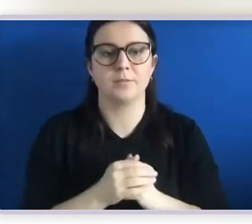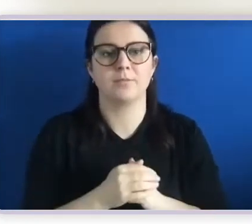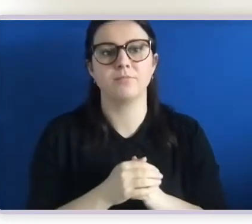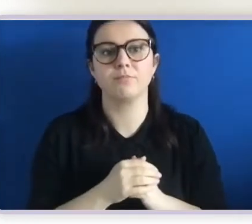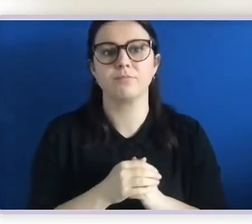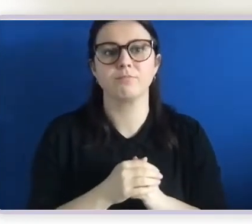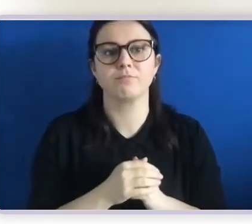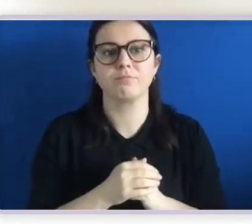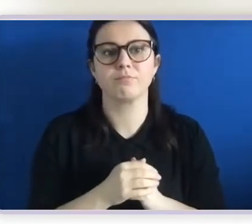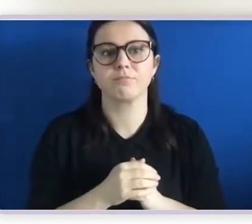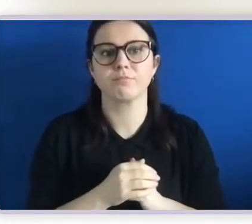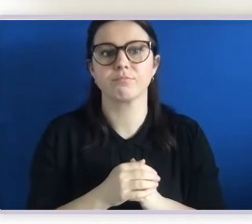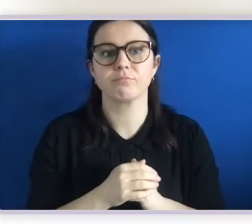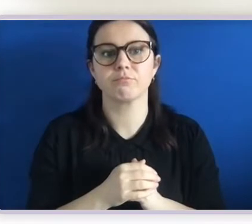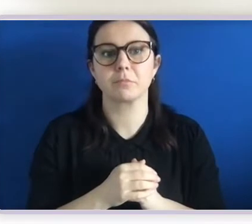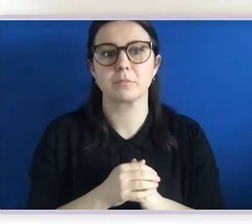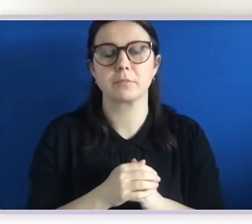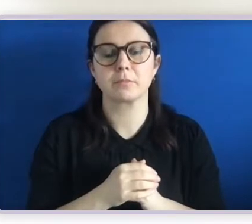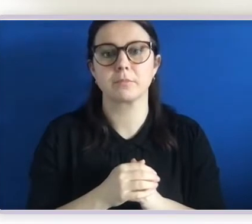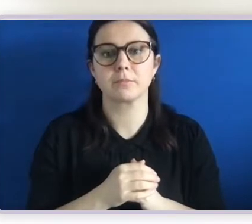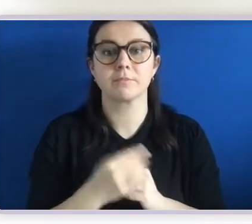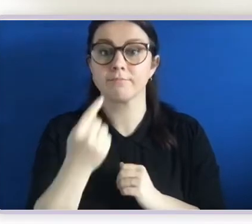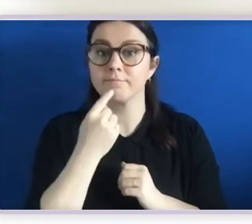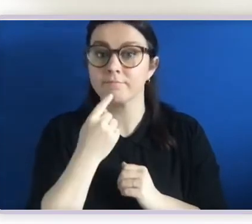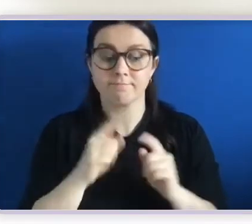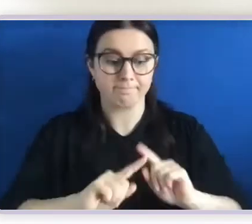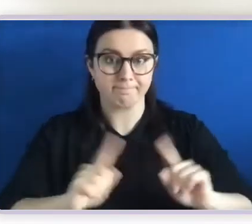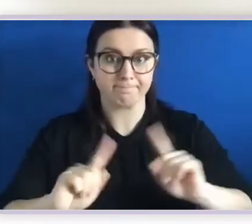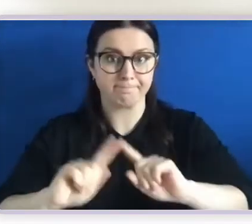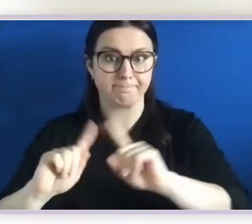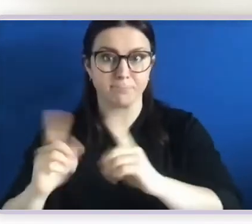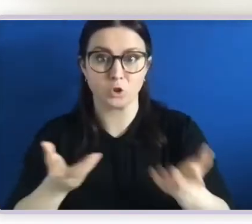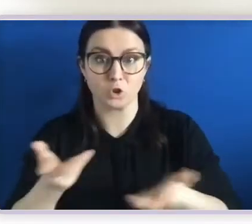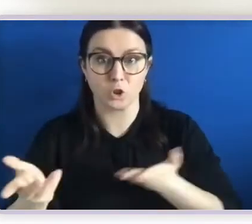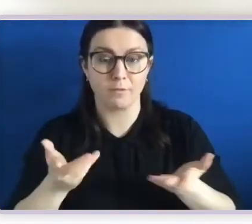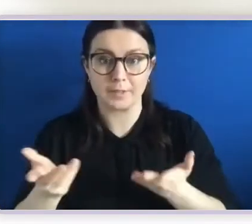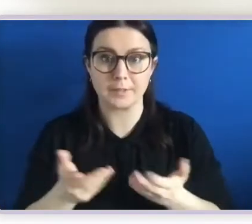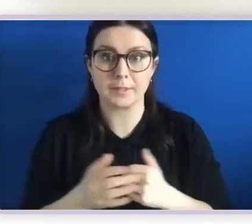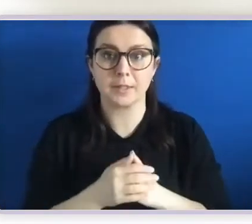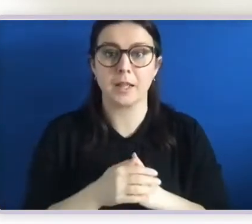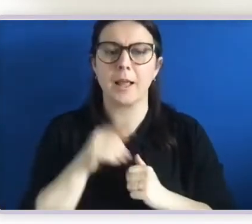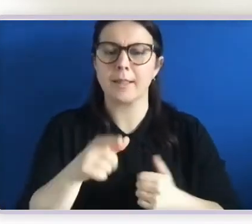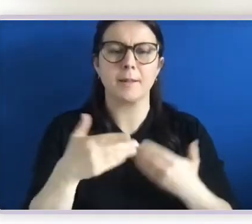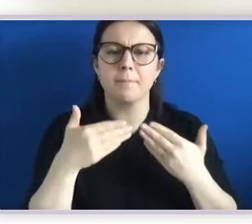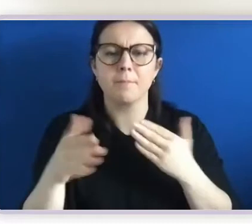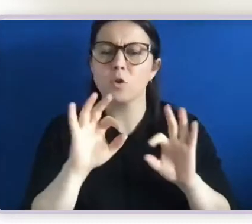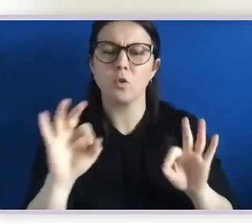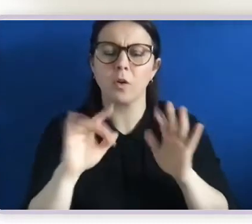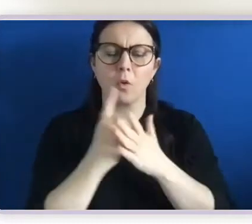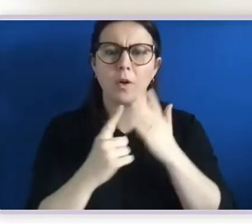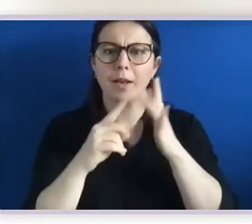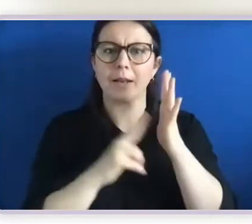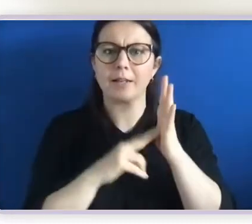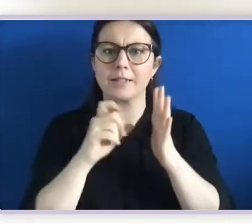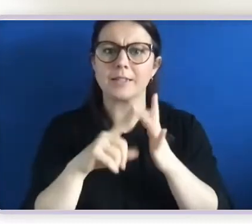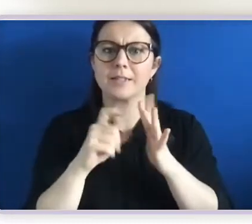It's the types of services covered need to be more than incidental services, more than something in passing that might